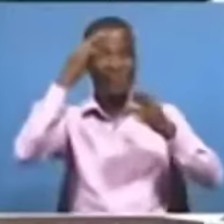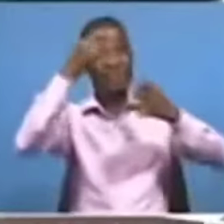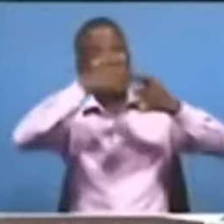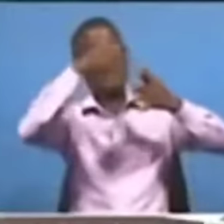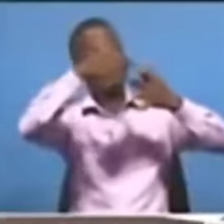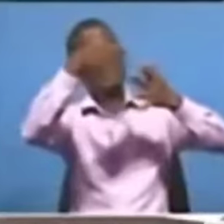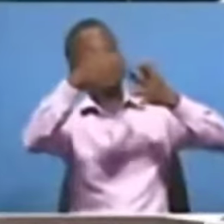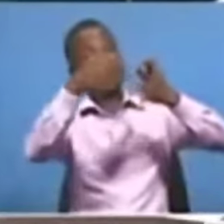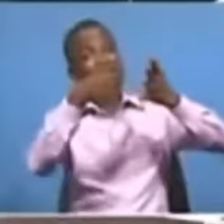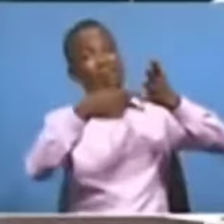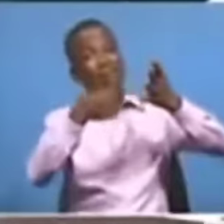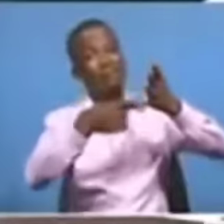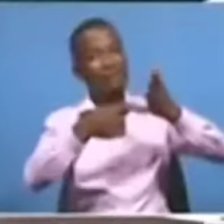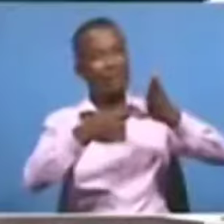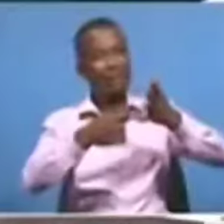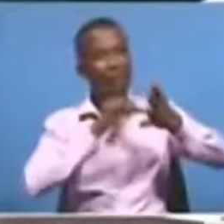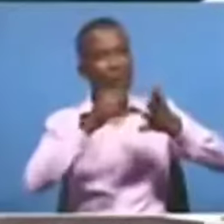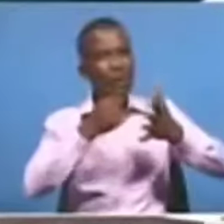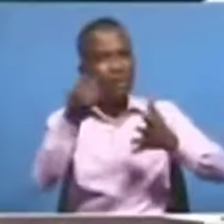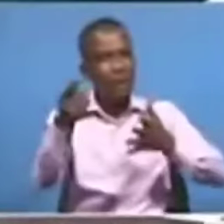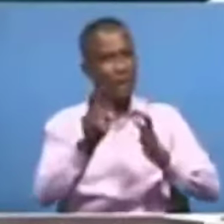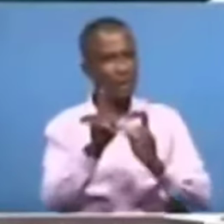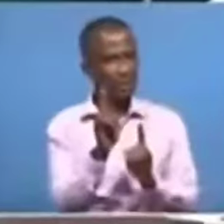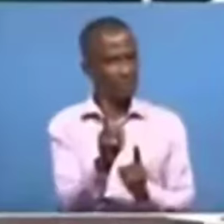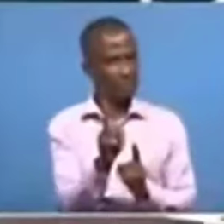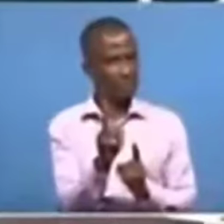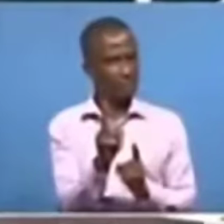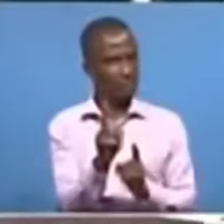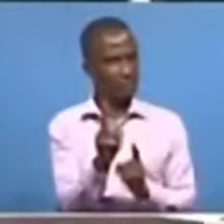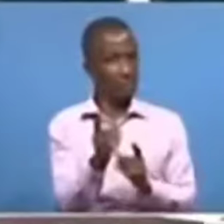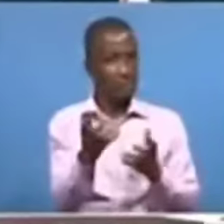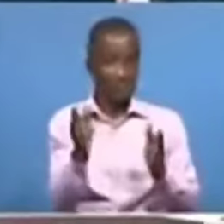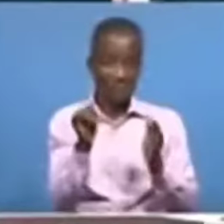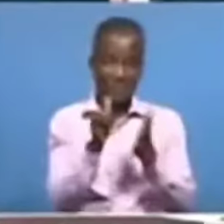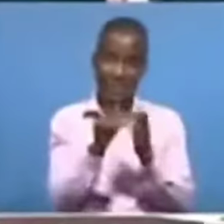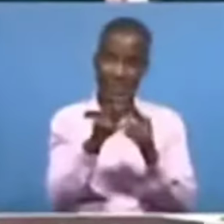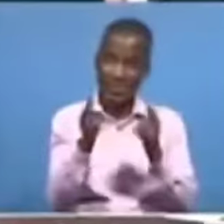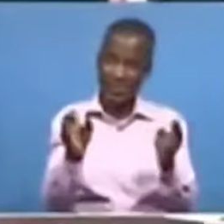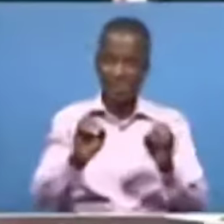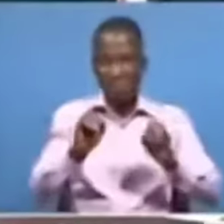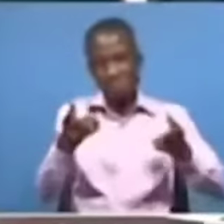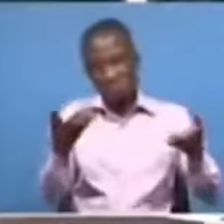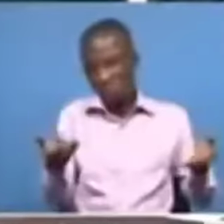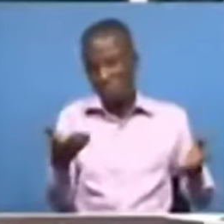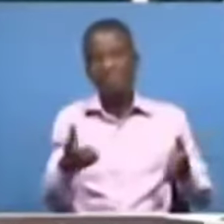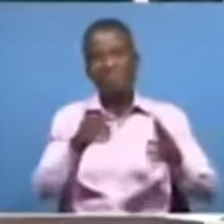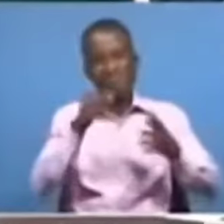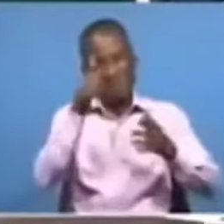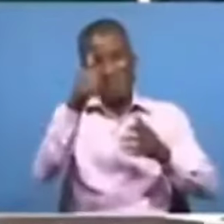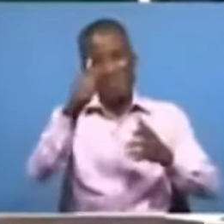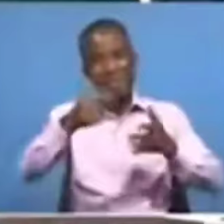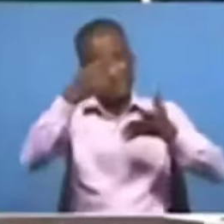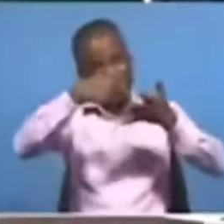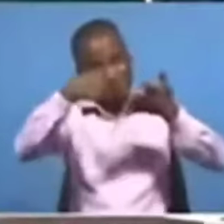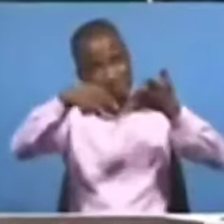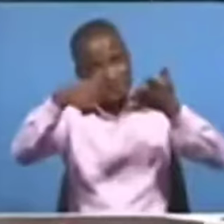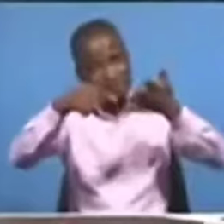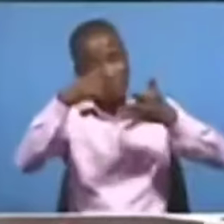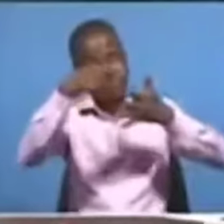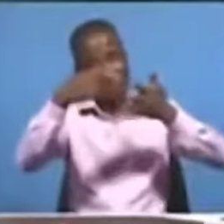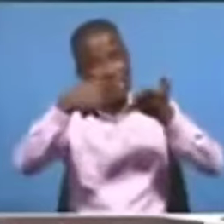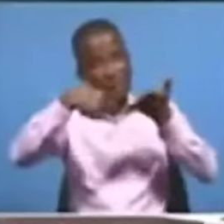were seeking to subpoena Madam Jean Mensah. Now, because of time, I will not go through our statement of case and all that, but you can check paragraph